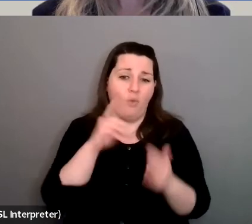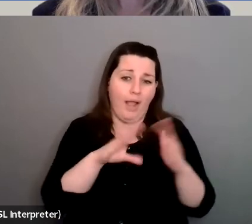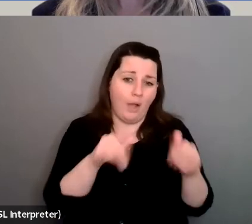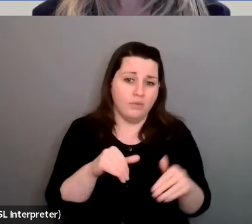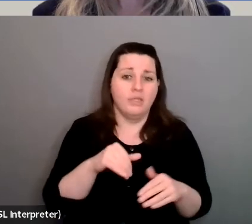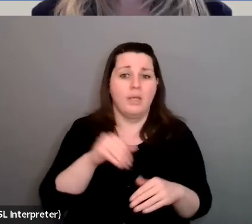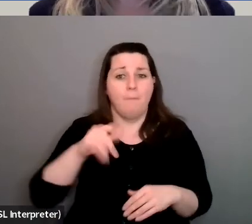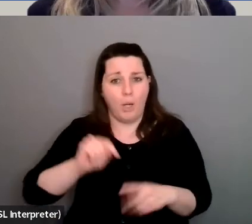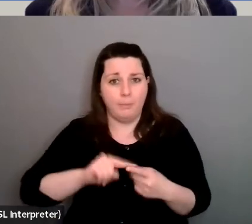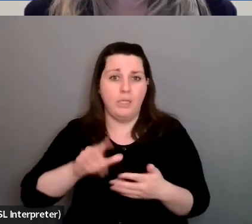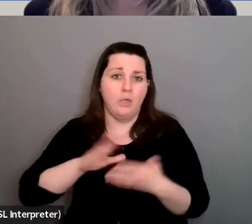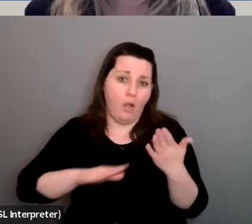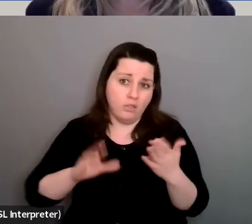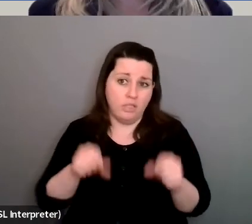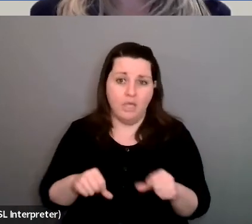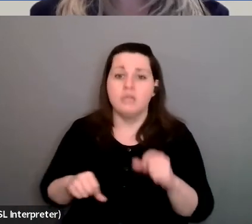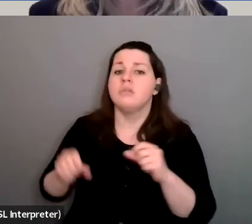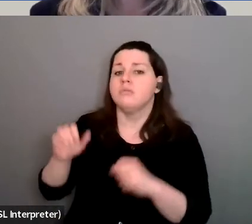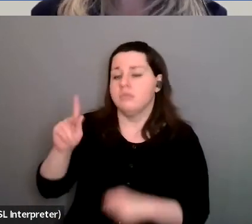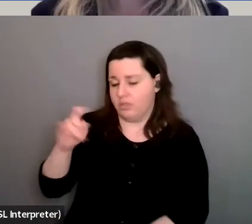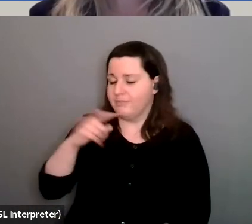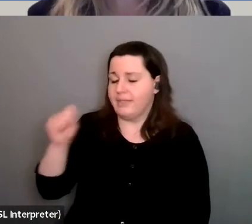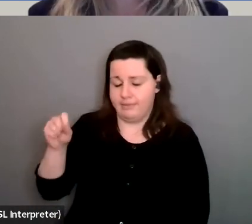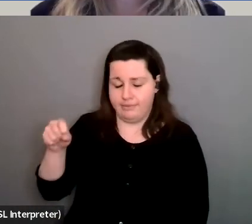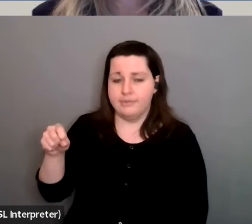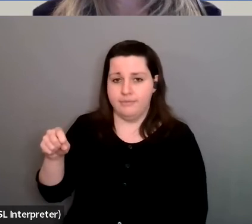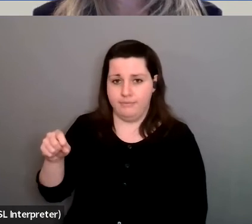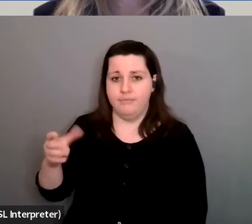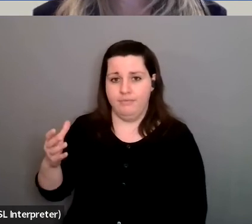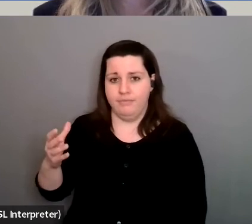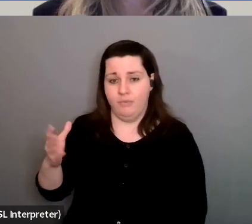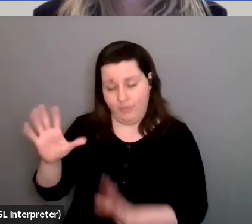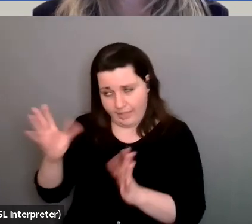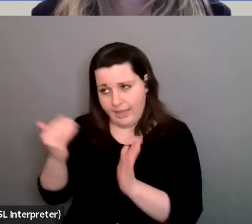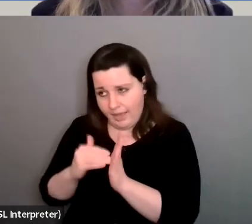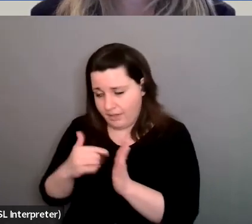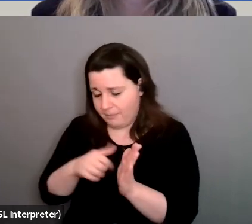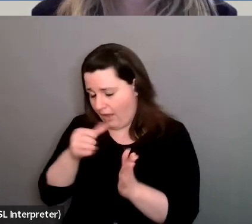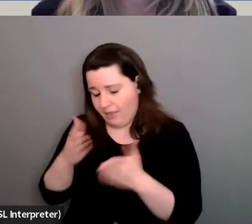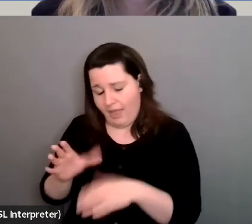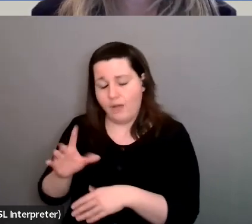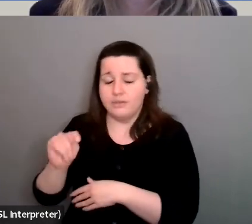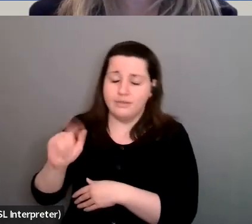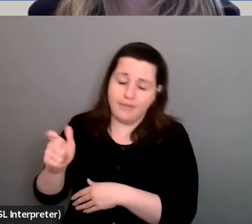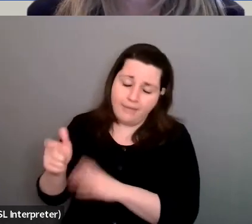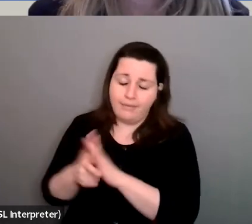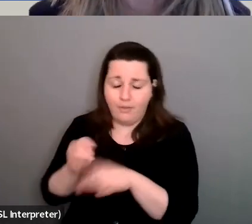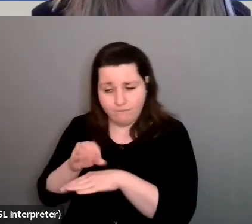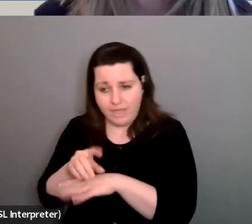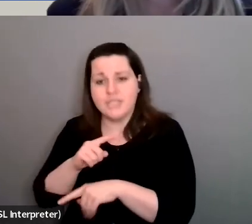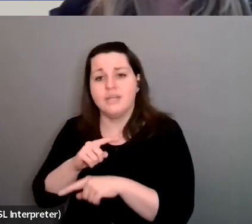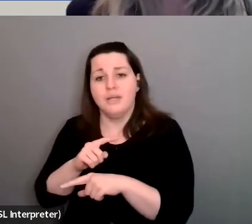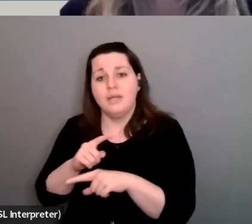for college. Yes, those would be, I'm going to qualify that with, I'm not allowed to give tax or legal advice, but those are very